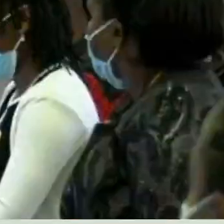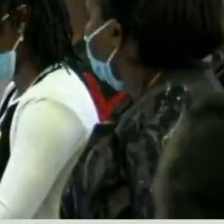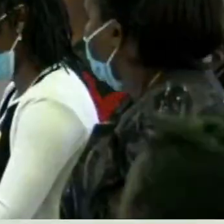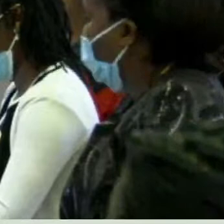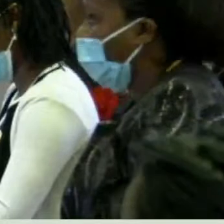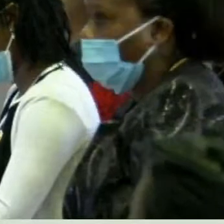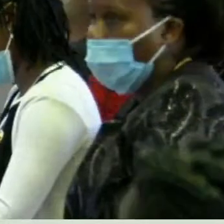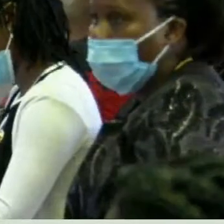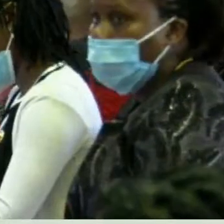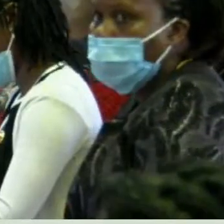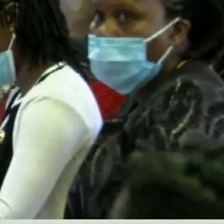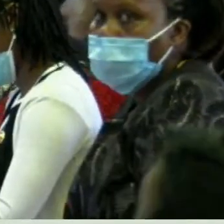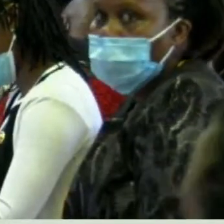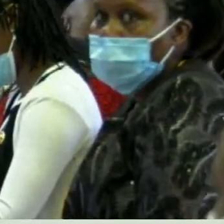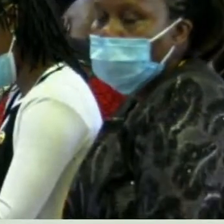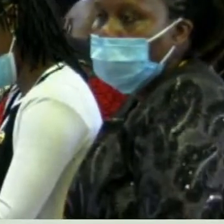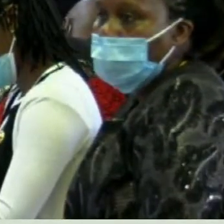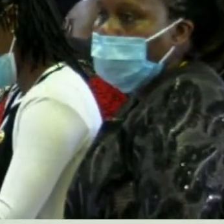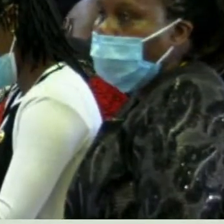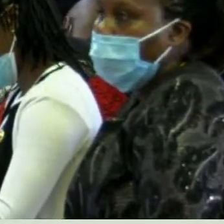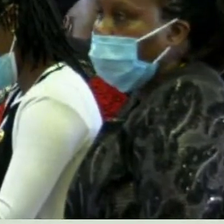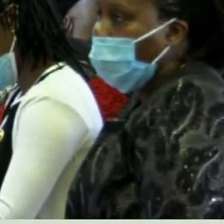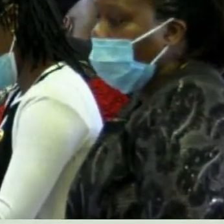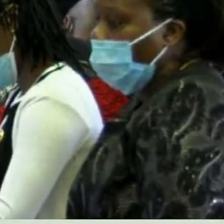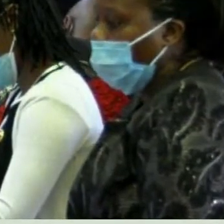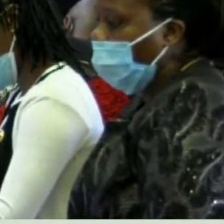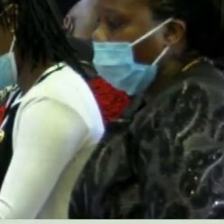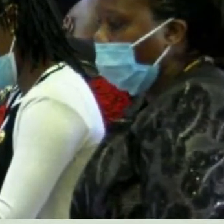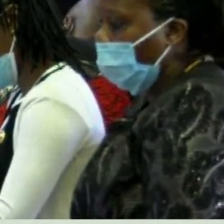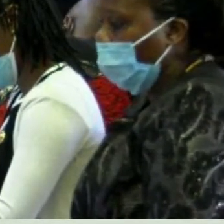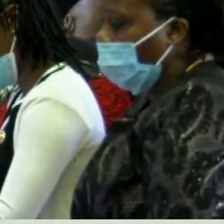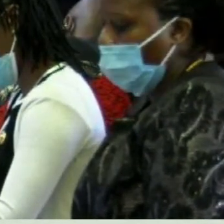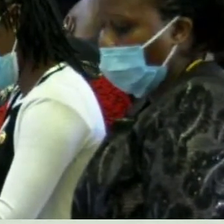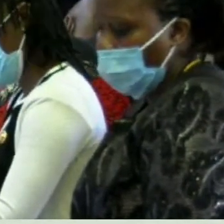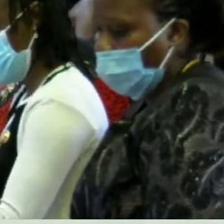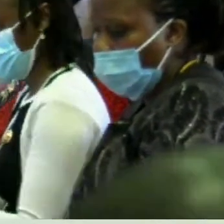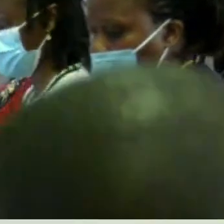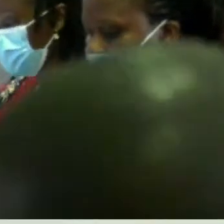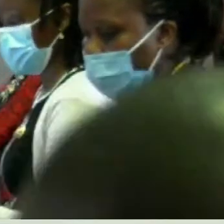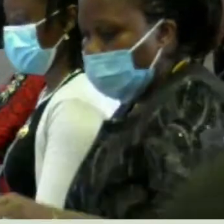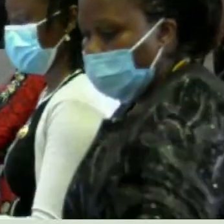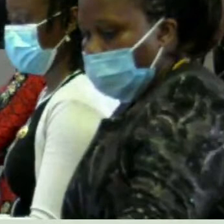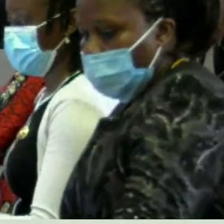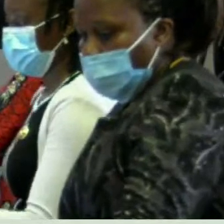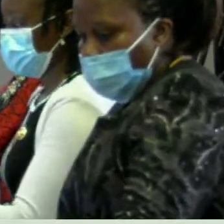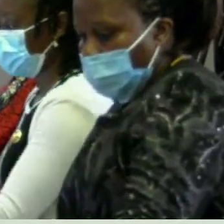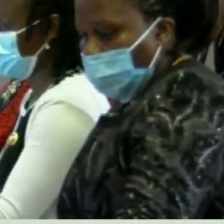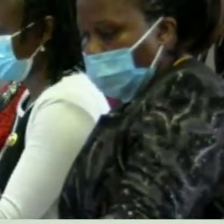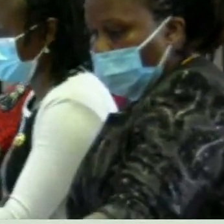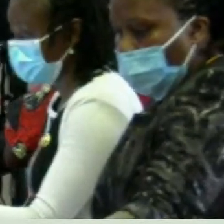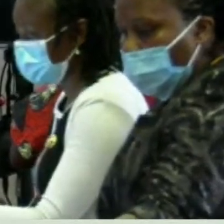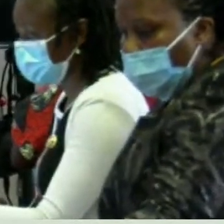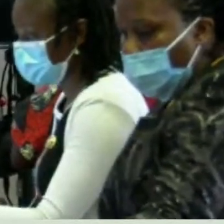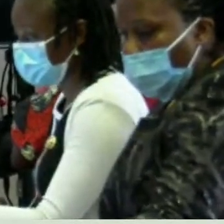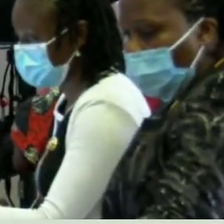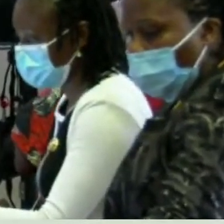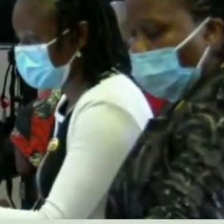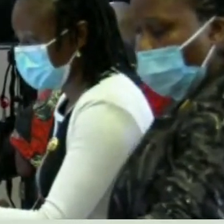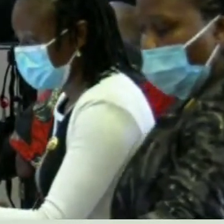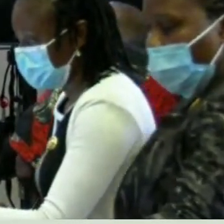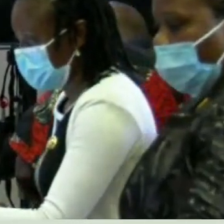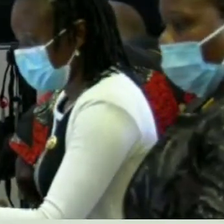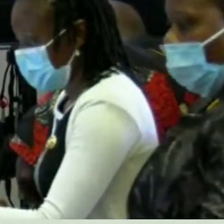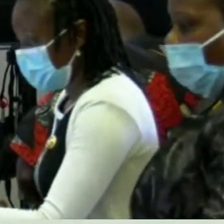the project manager for FOLAP, Faculty of Law Legal Aid Project, which